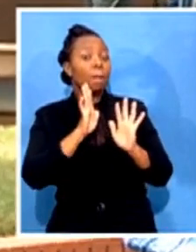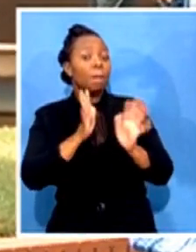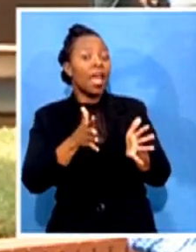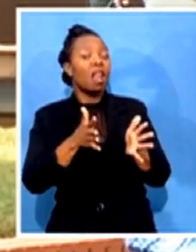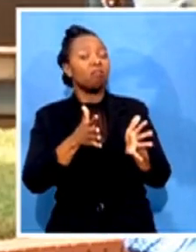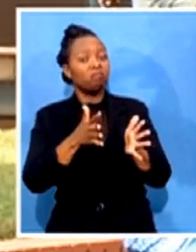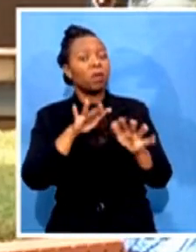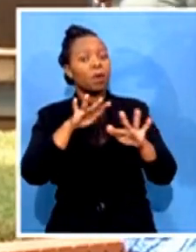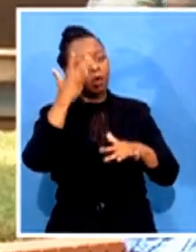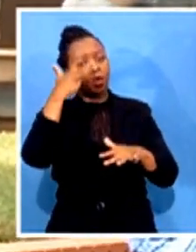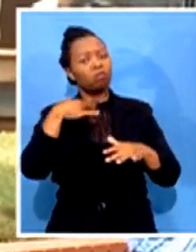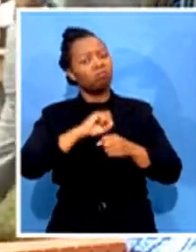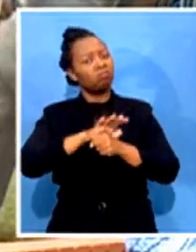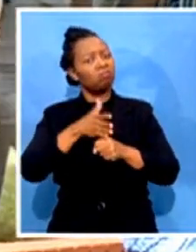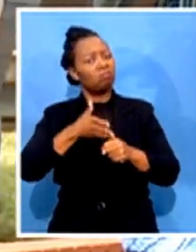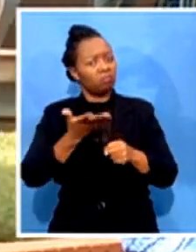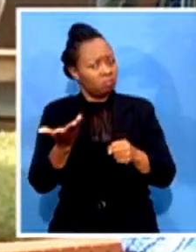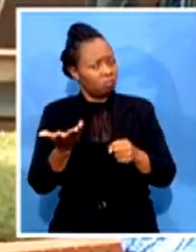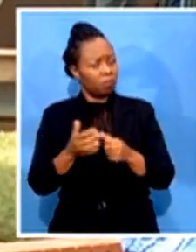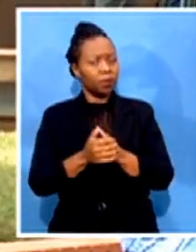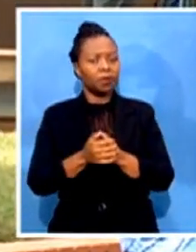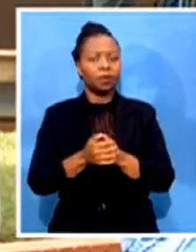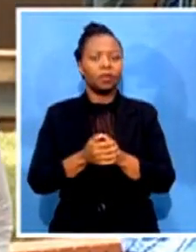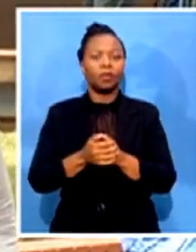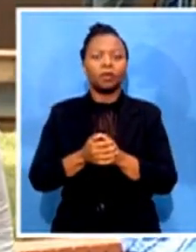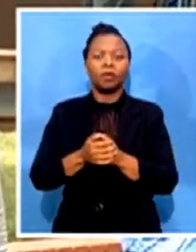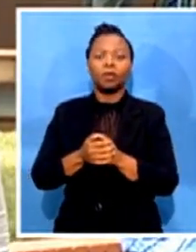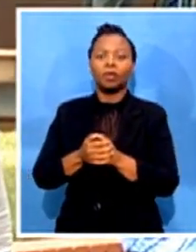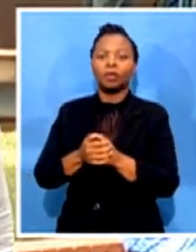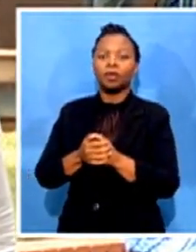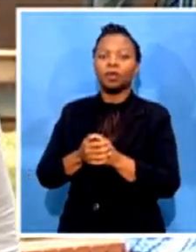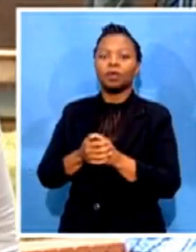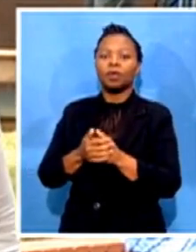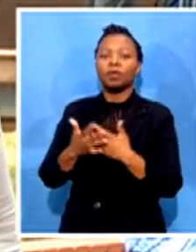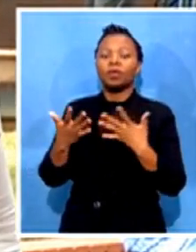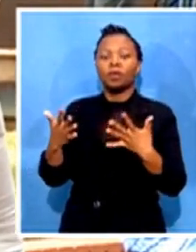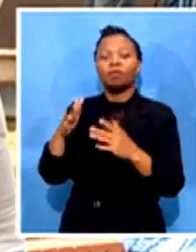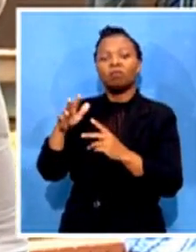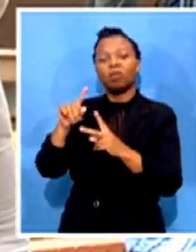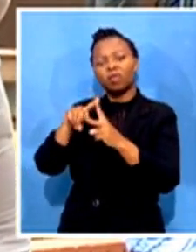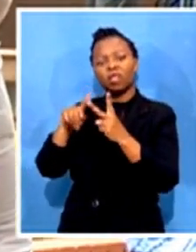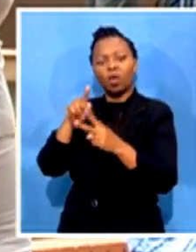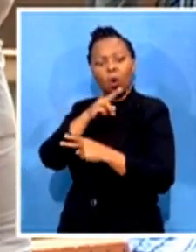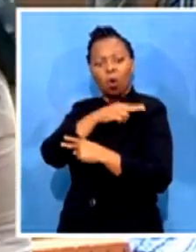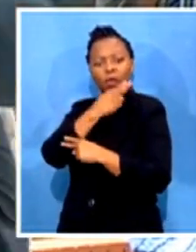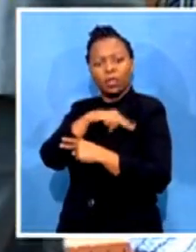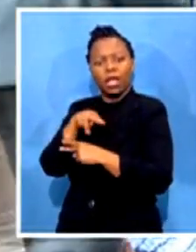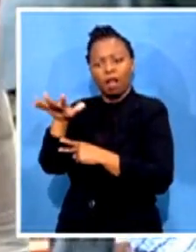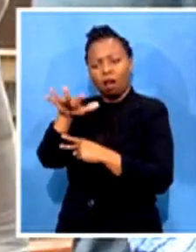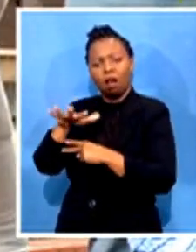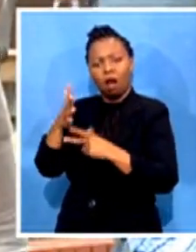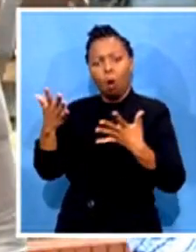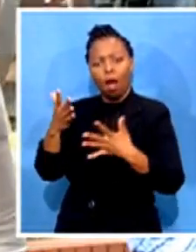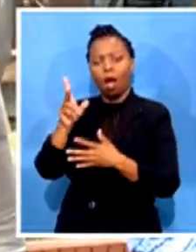hospital? The Pilsika Isaka Semi-Hospital, which is located in the Kwamashu, Inanda and Tuzuma